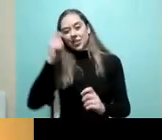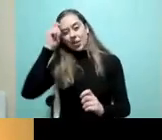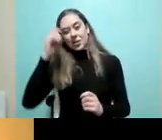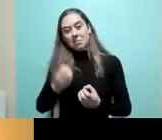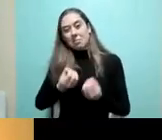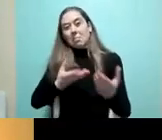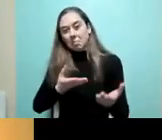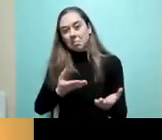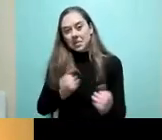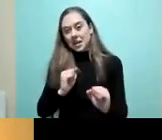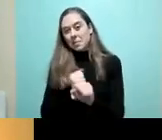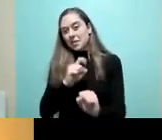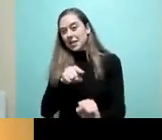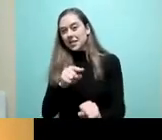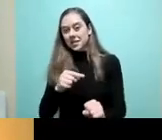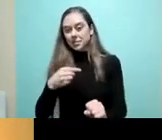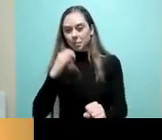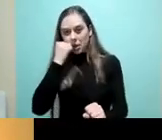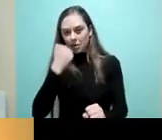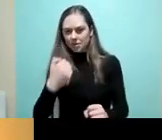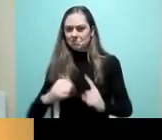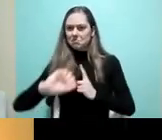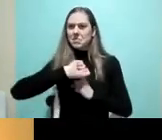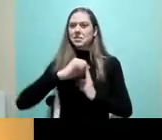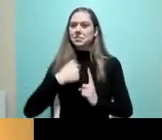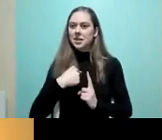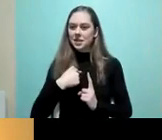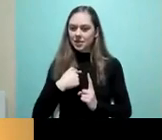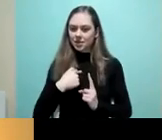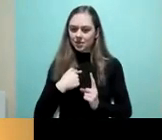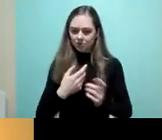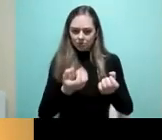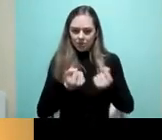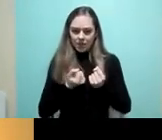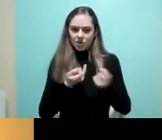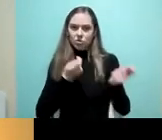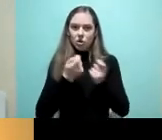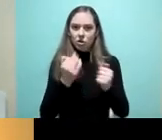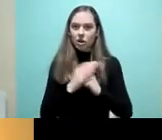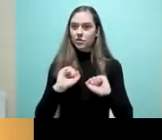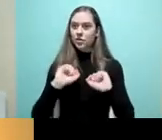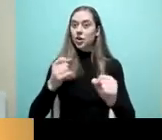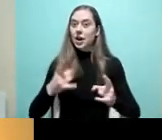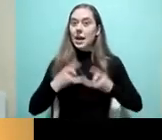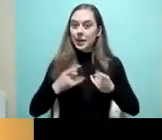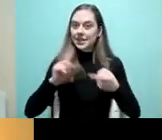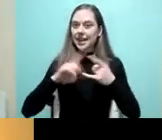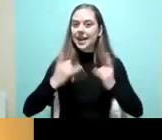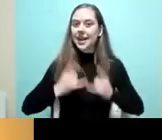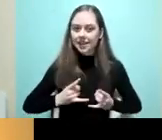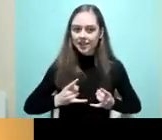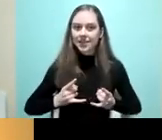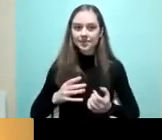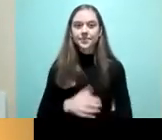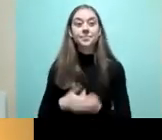on a documentary, and I thought it really struck a chord with me. You're in control of your own health and happiness. Constructing and initiating